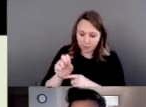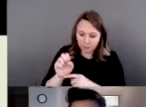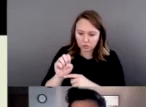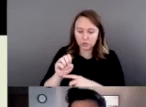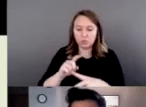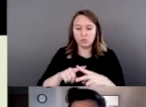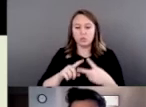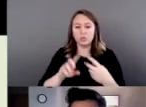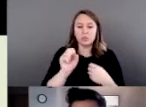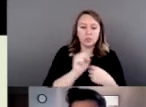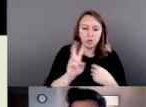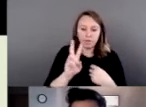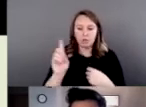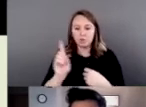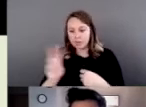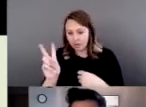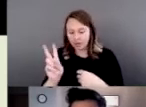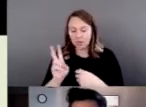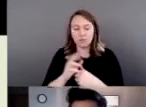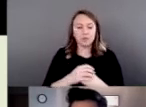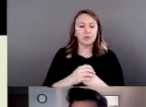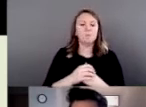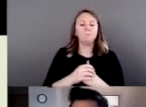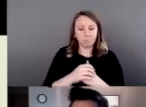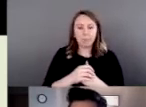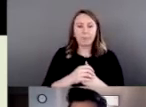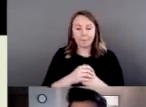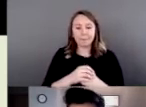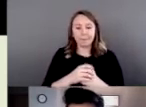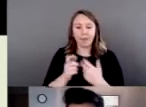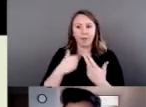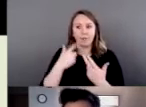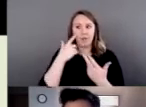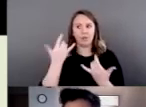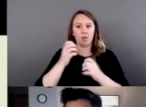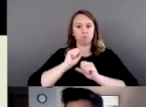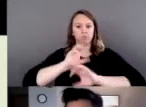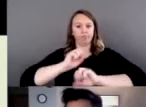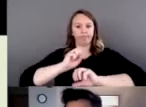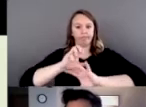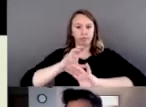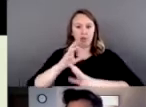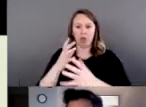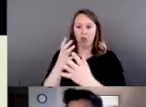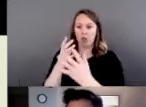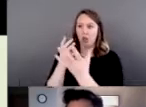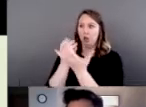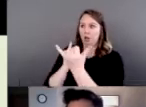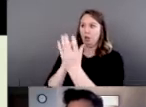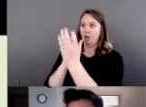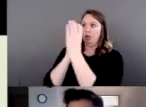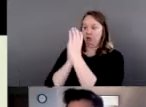sexual assault. I think that was just a lot of information, and maybe just take a few minutes to just kind